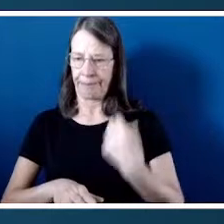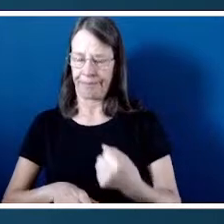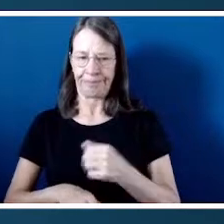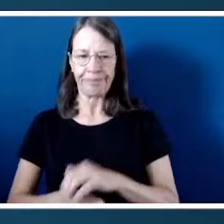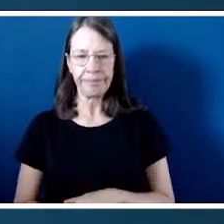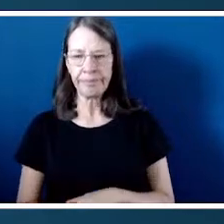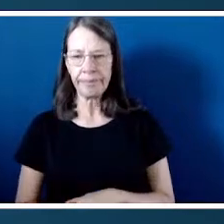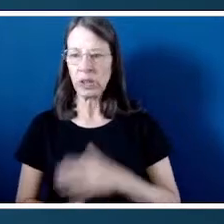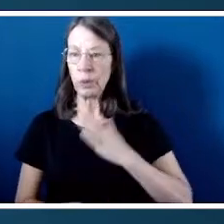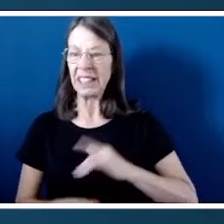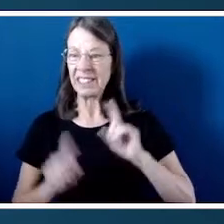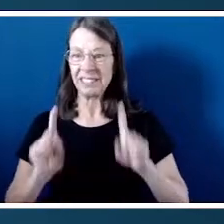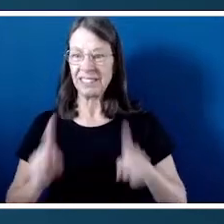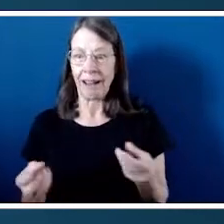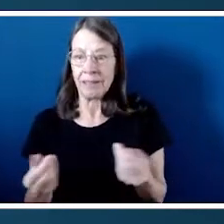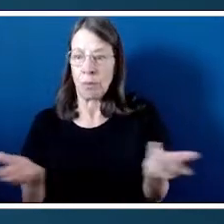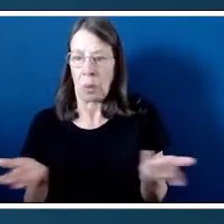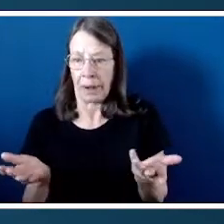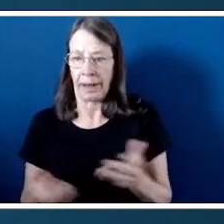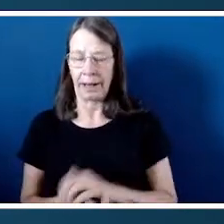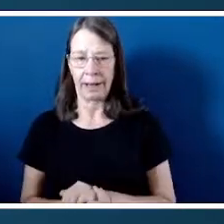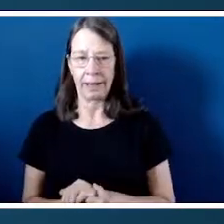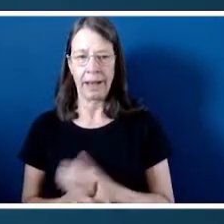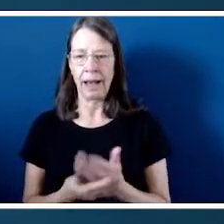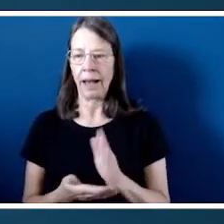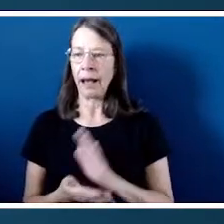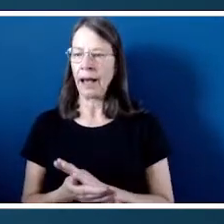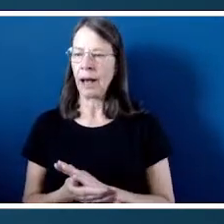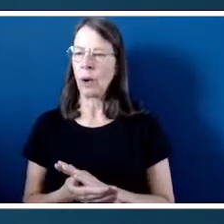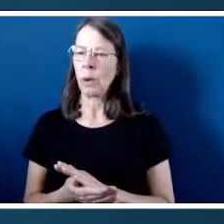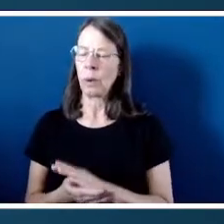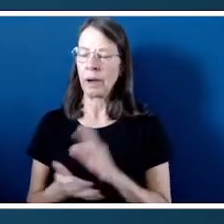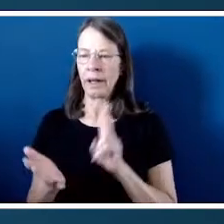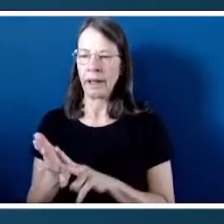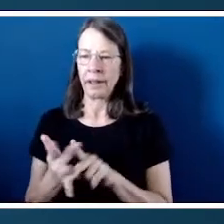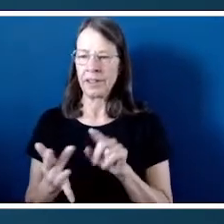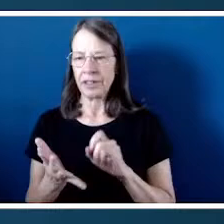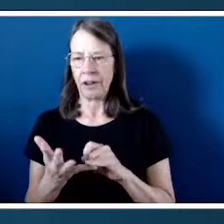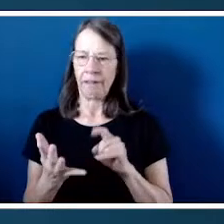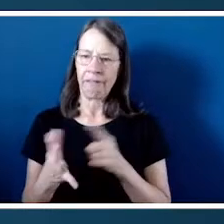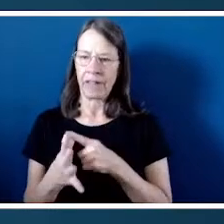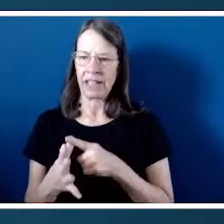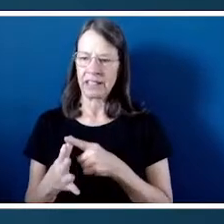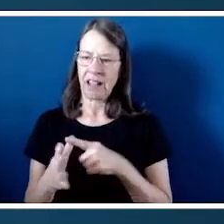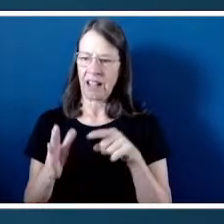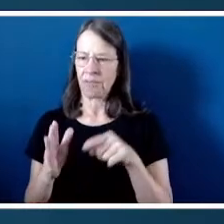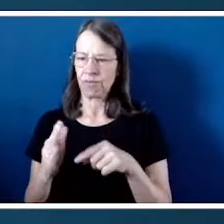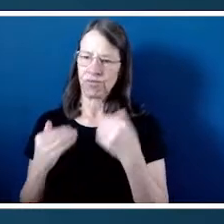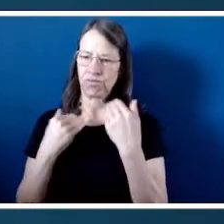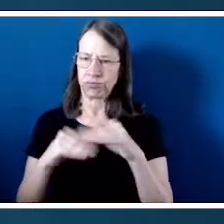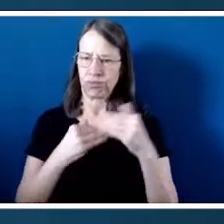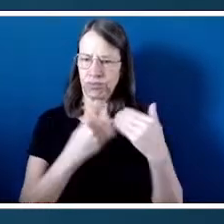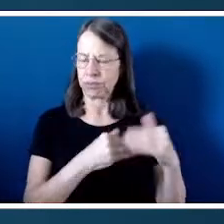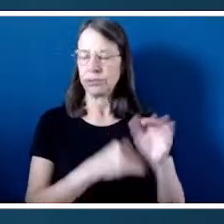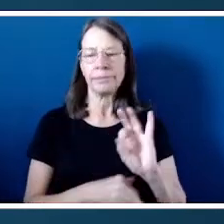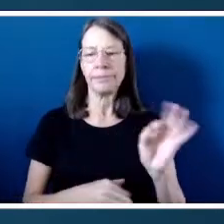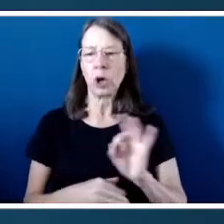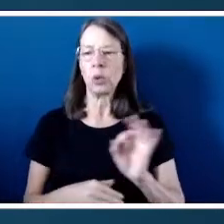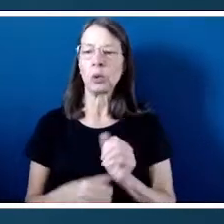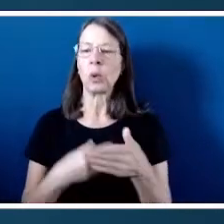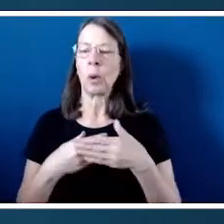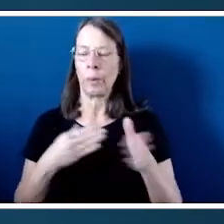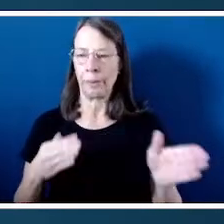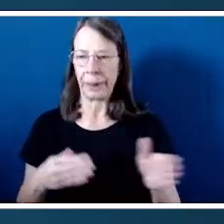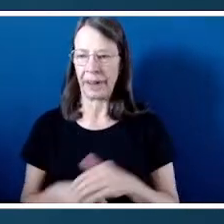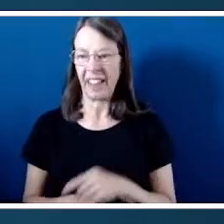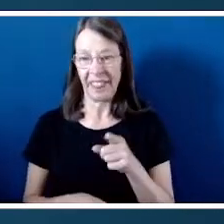start by lifting visa restrictions on movement of our peoples. This is the most basic